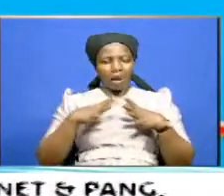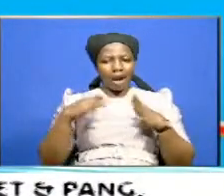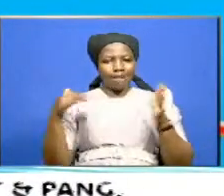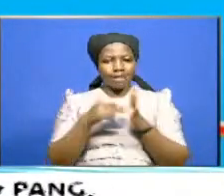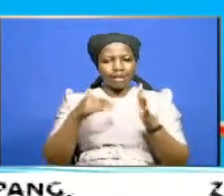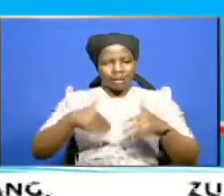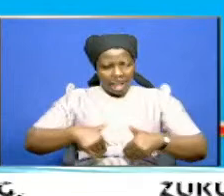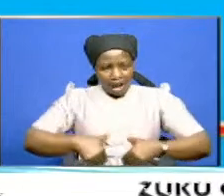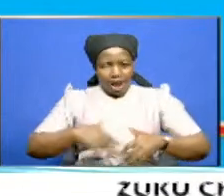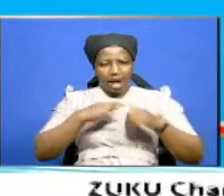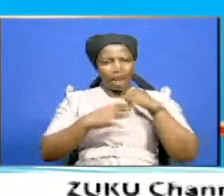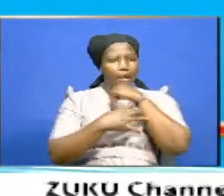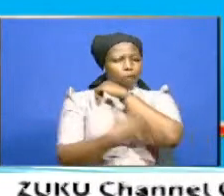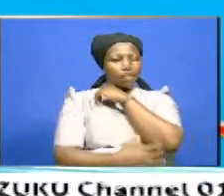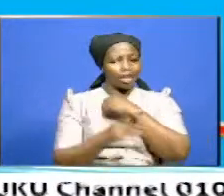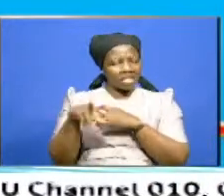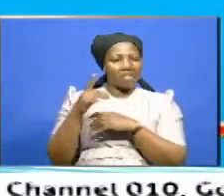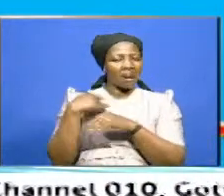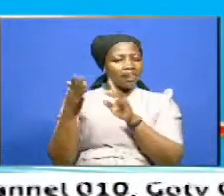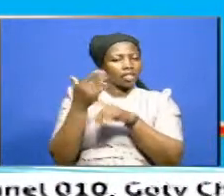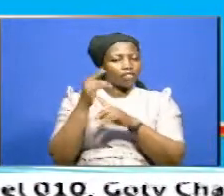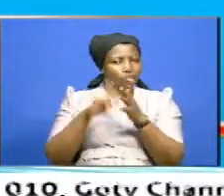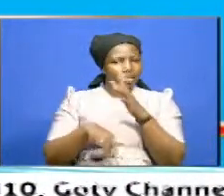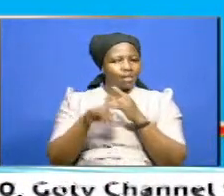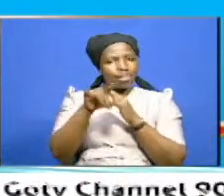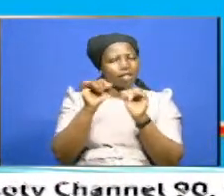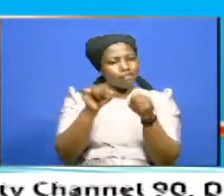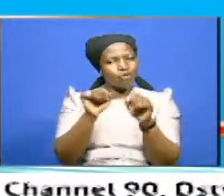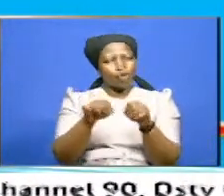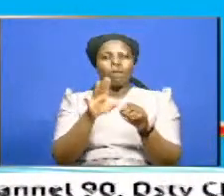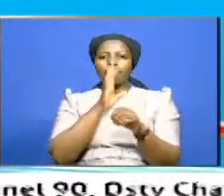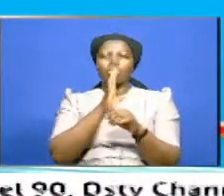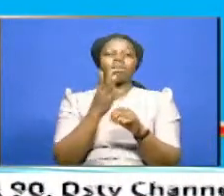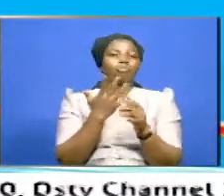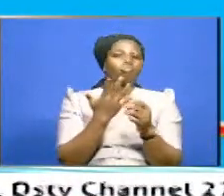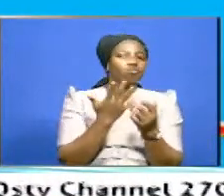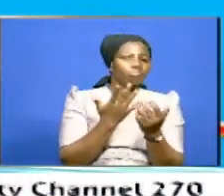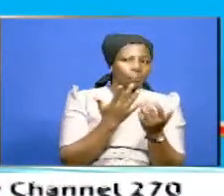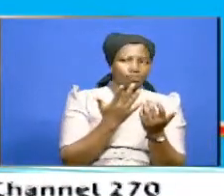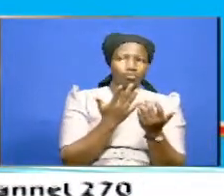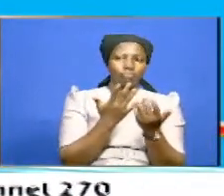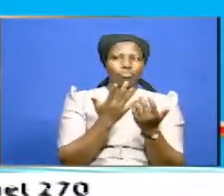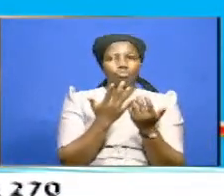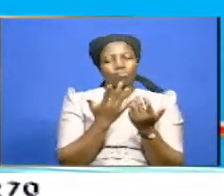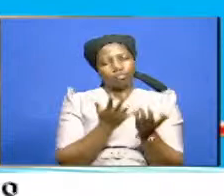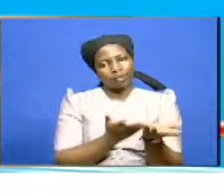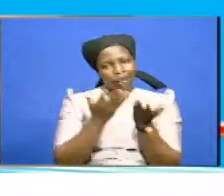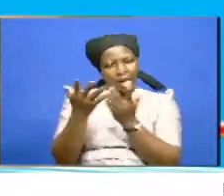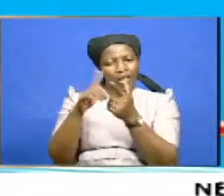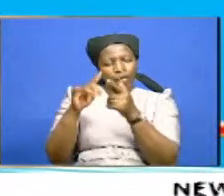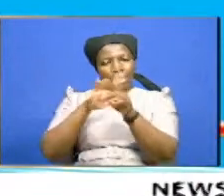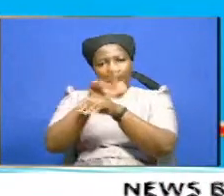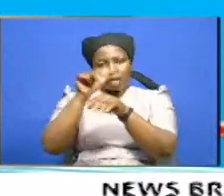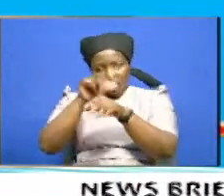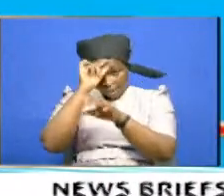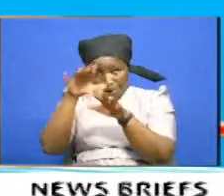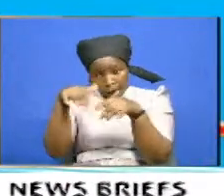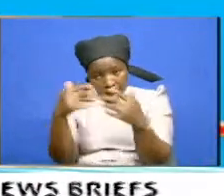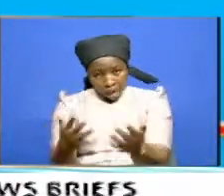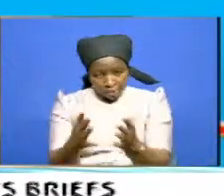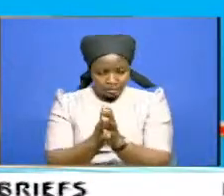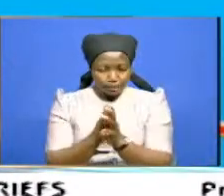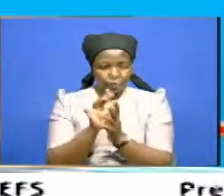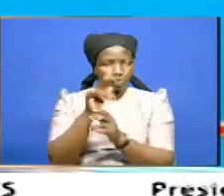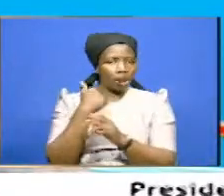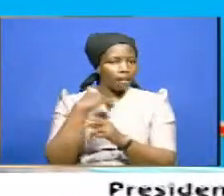poverty, what they have achieved, and how can this be cascaded to the national government. And of course, you have had it. This is